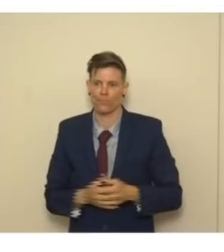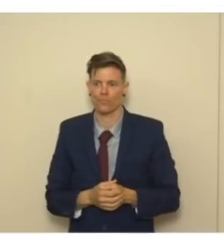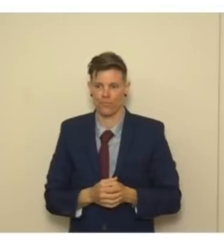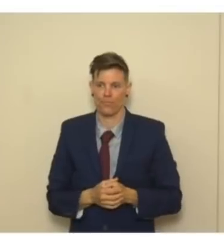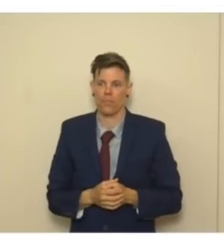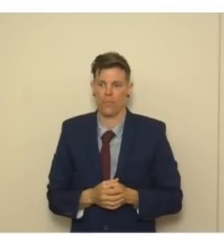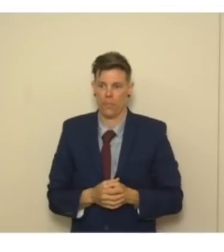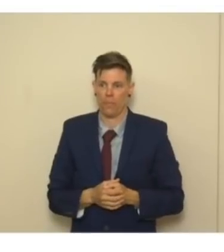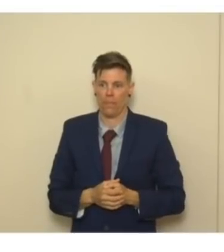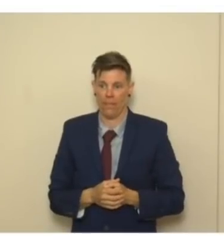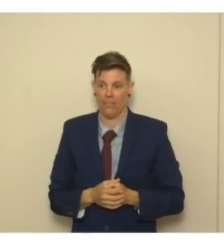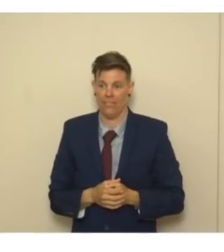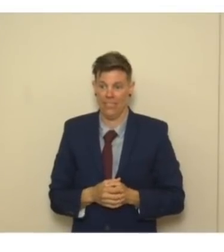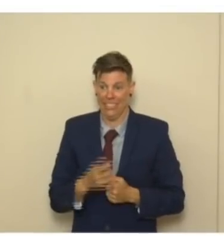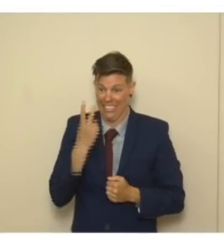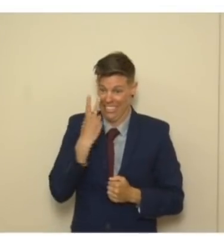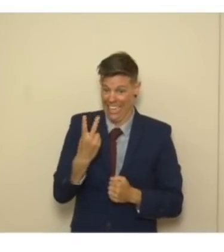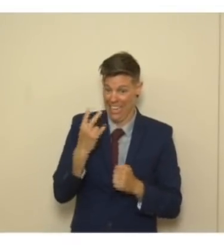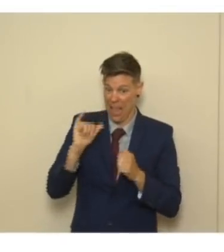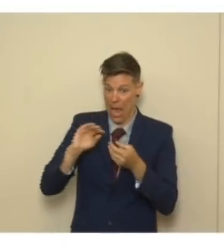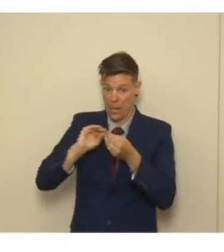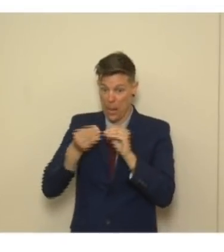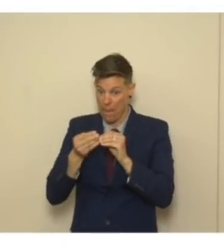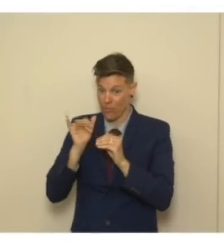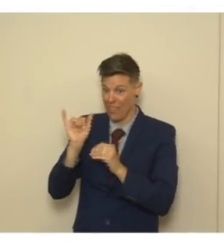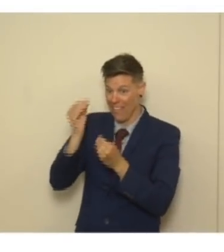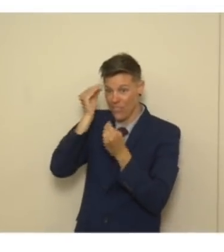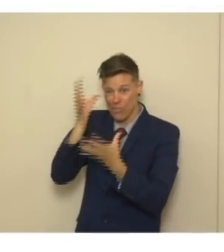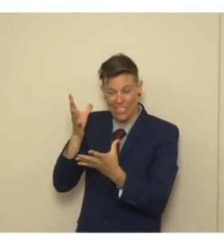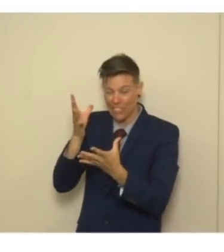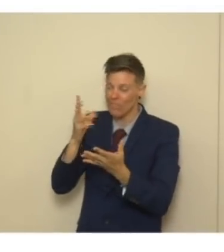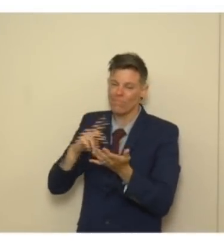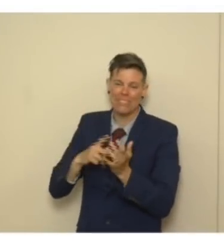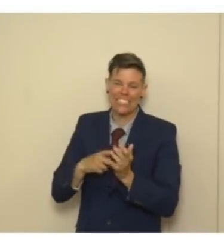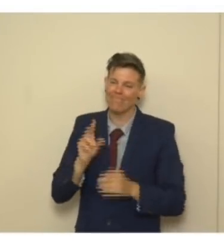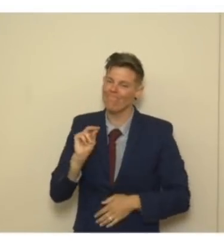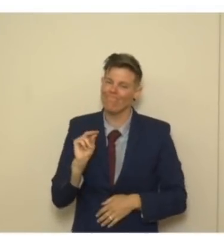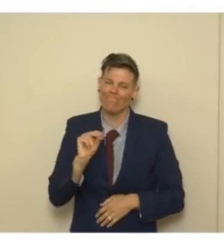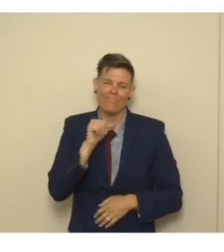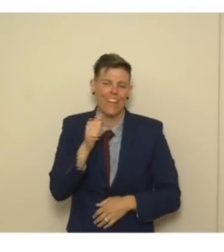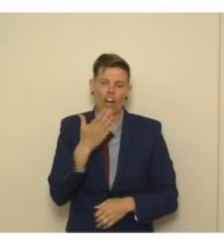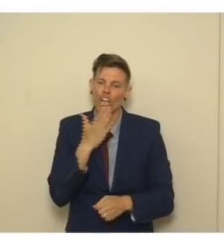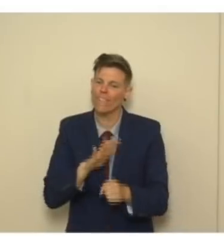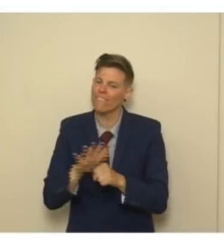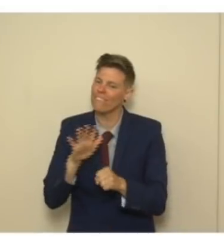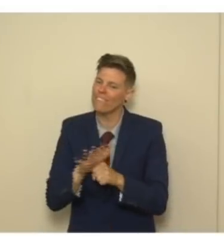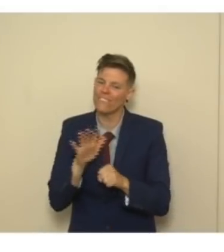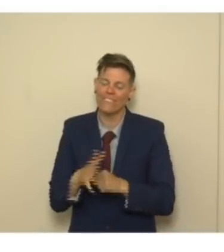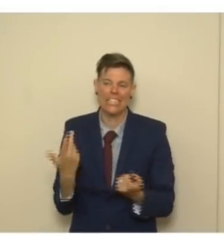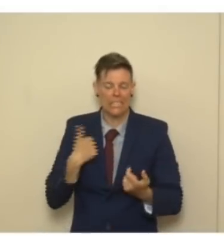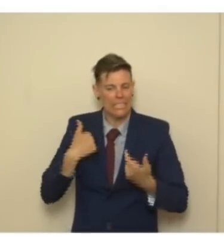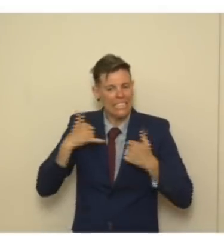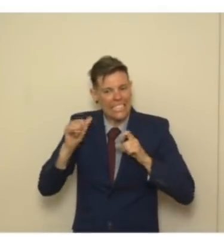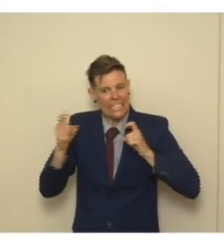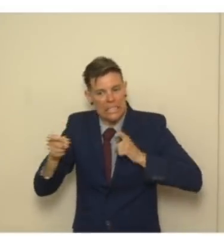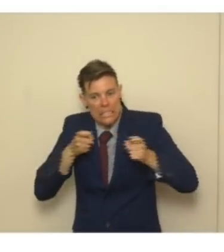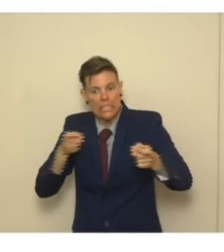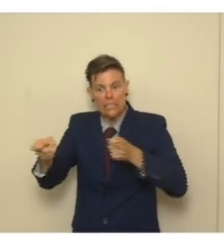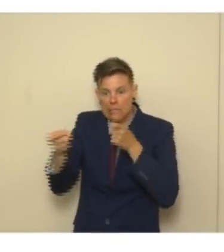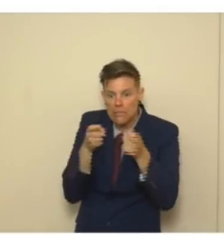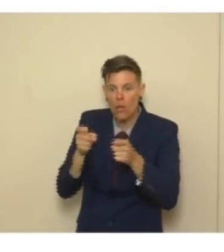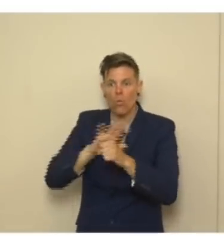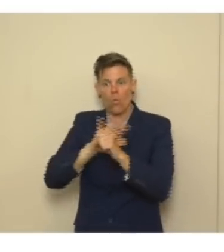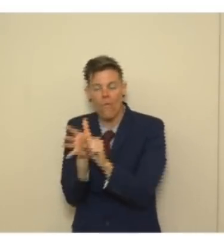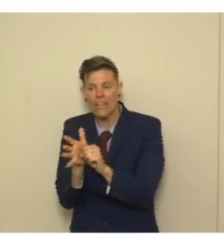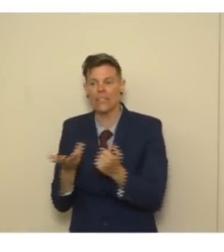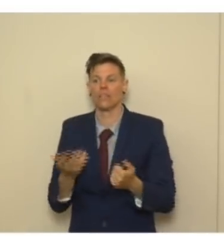job keeping the virus in check. Anytime there's any kind of reopening, that means people are going to have more contact with each other. We have to